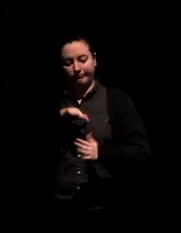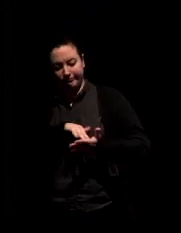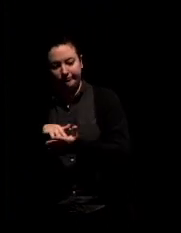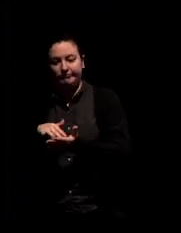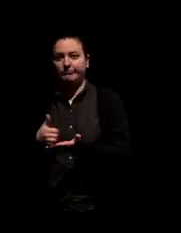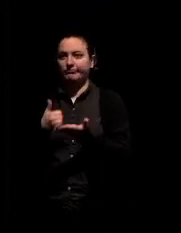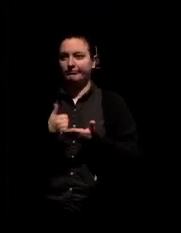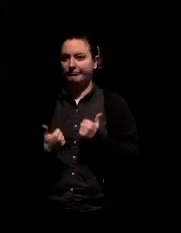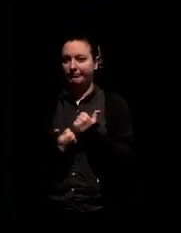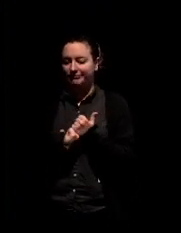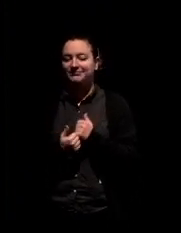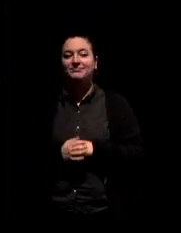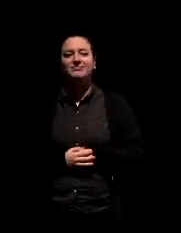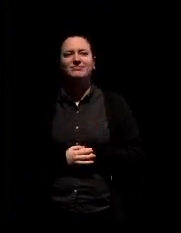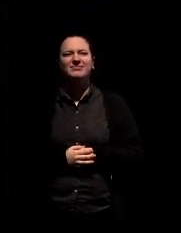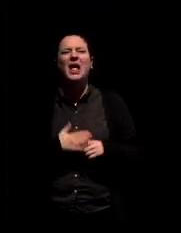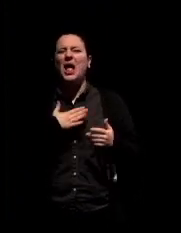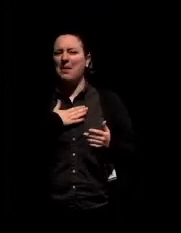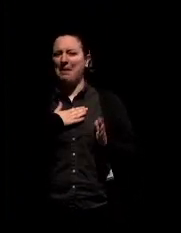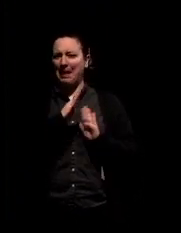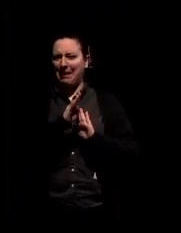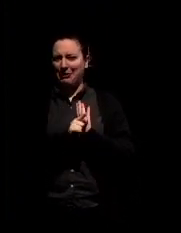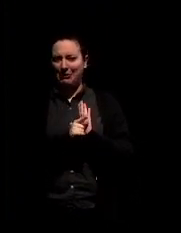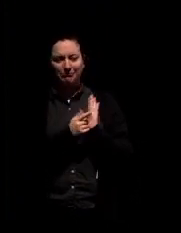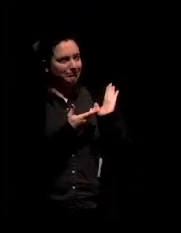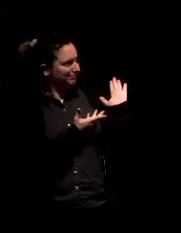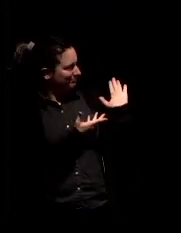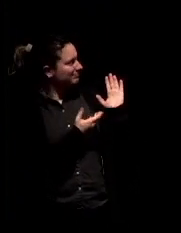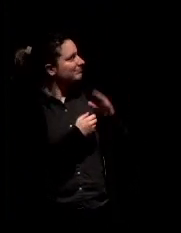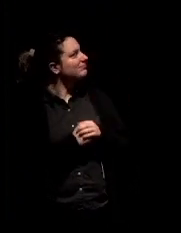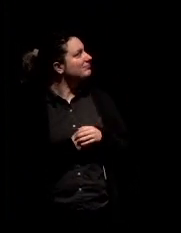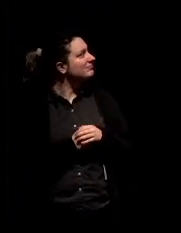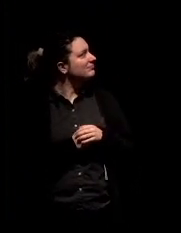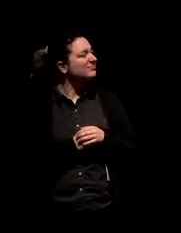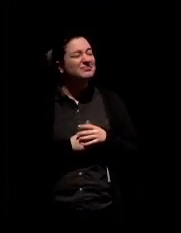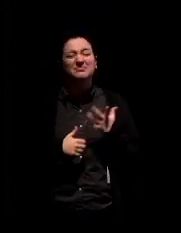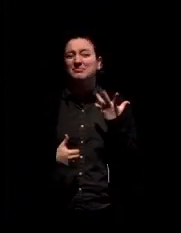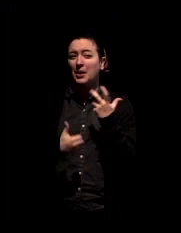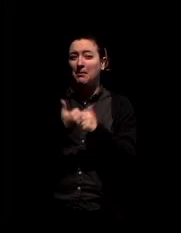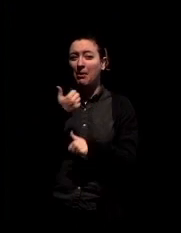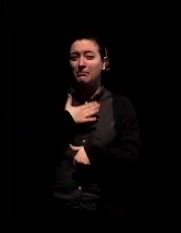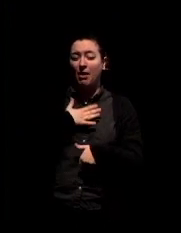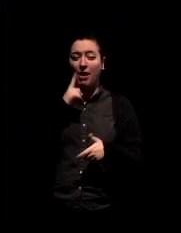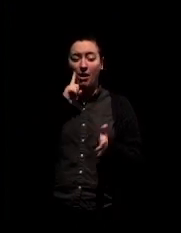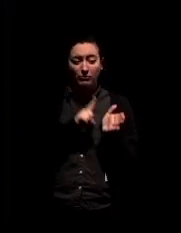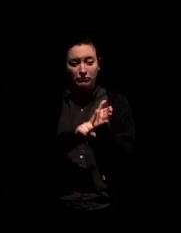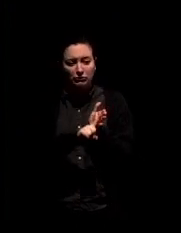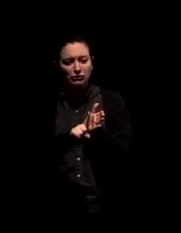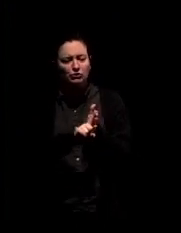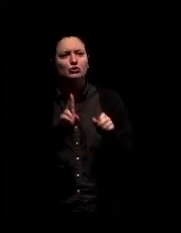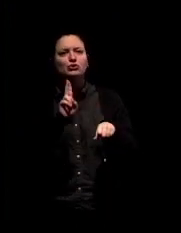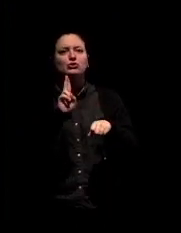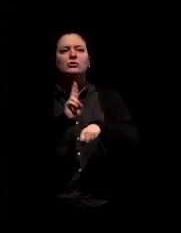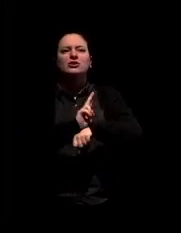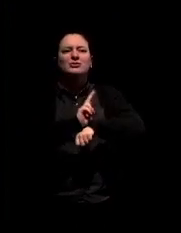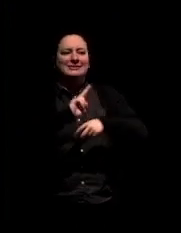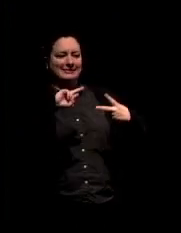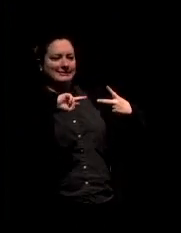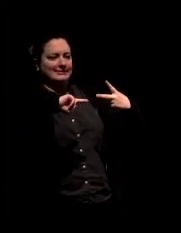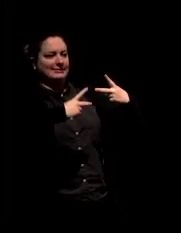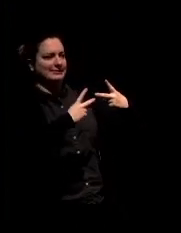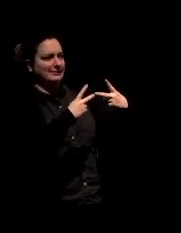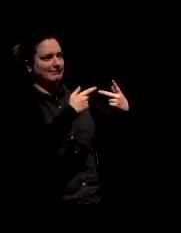just a little bit of background on me. Most of my research uses secondary data to study LGBTQ health and access to